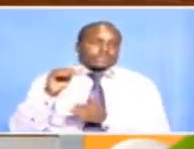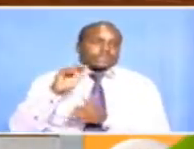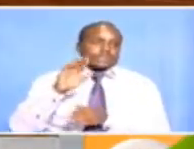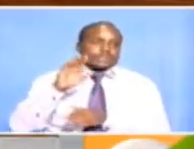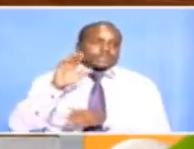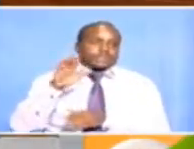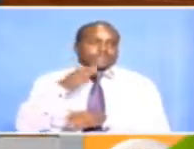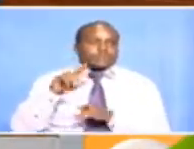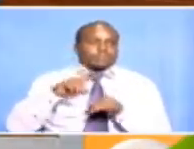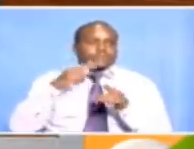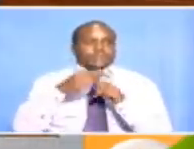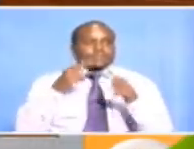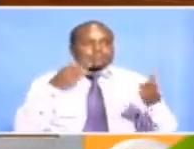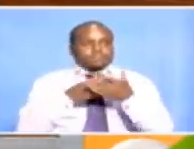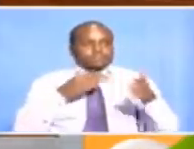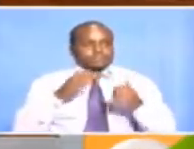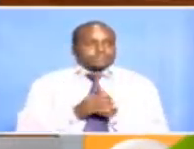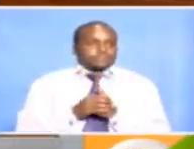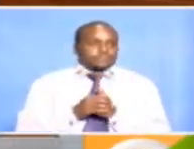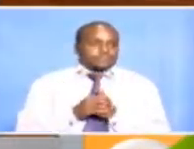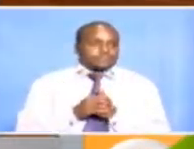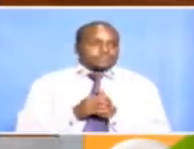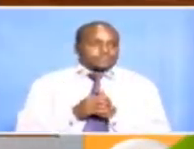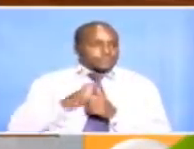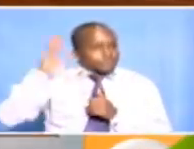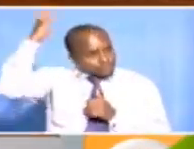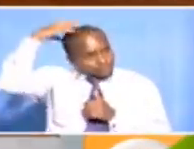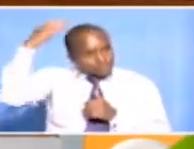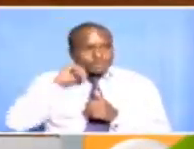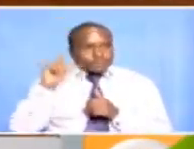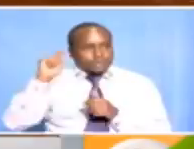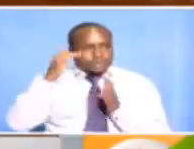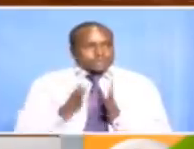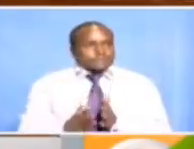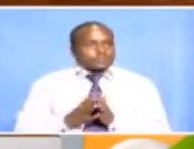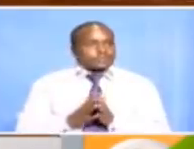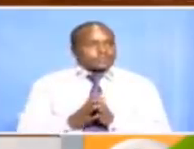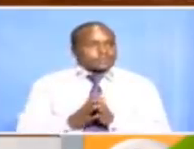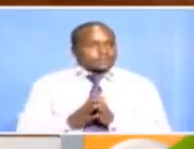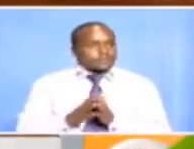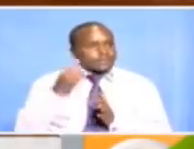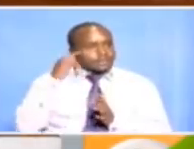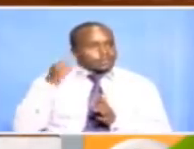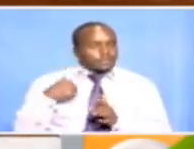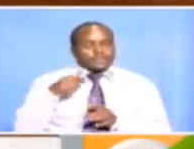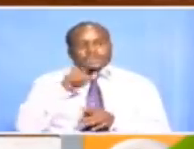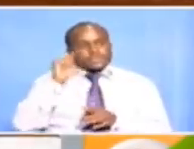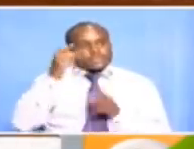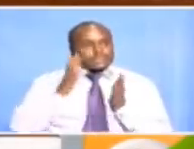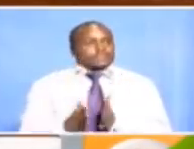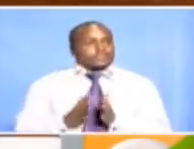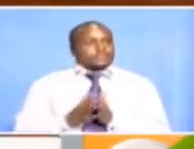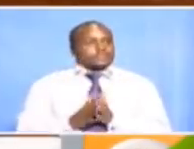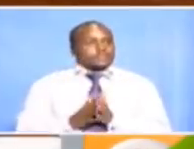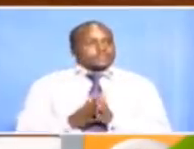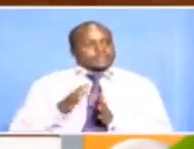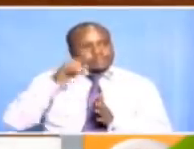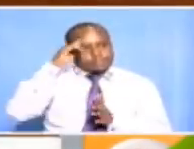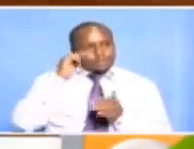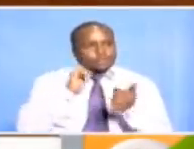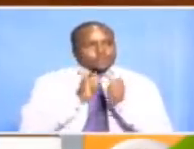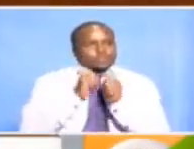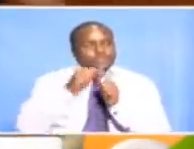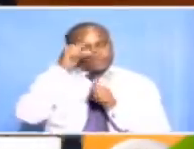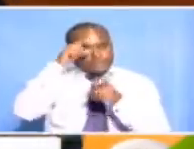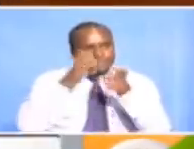the name was rejected. Muguna is not a Kenyan, but to me, Muguna is a Kenyan because he was in the gubernatorial race. Yes, he was.